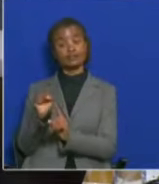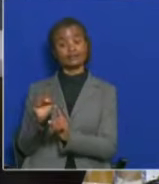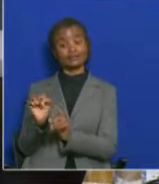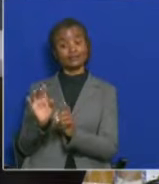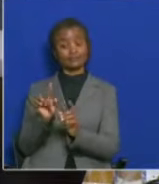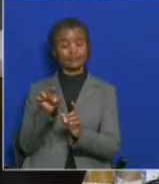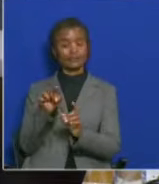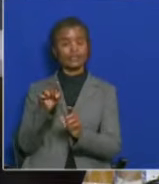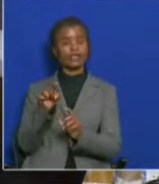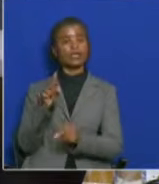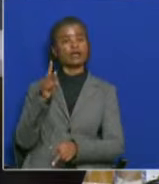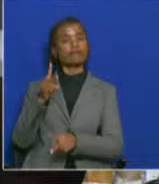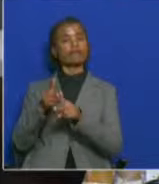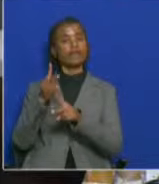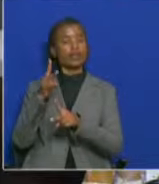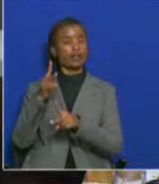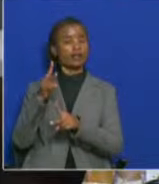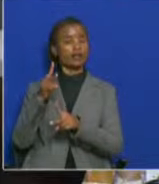in fact,